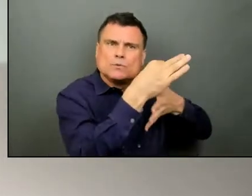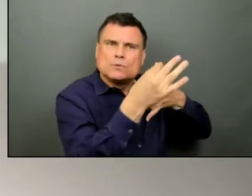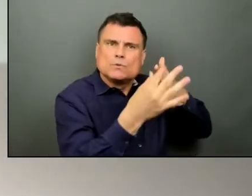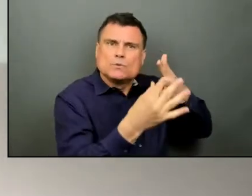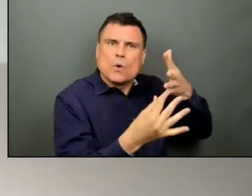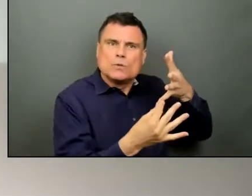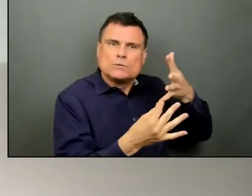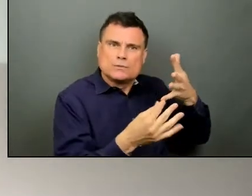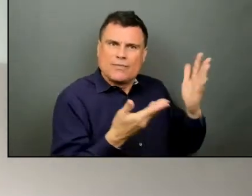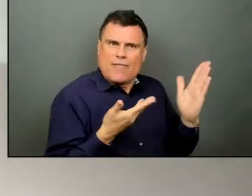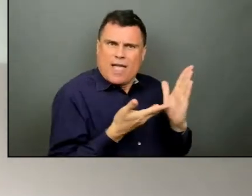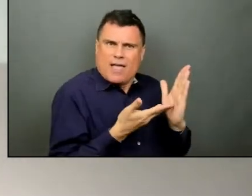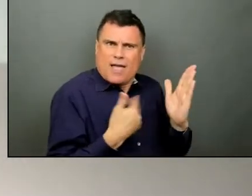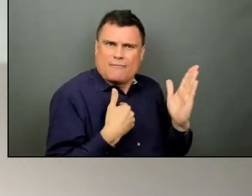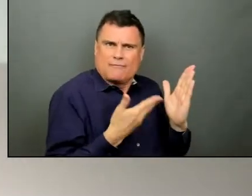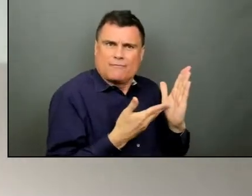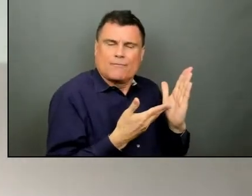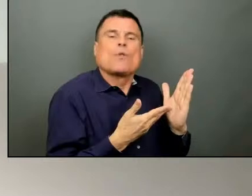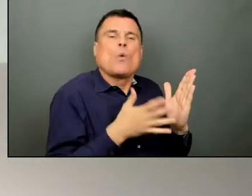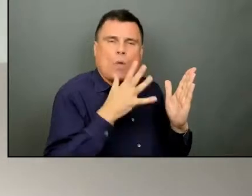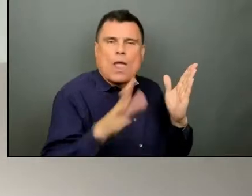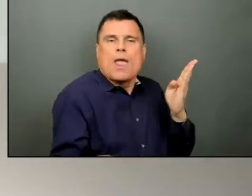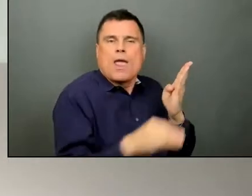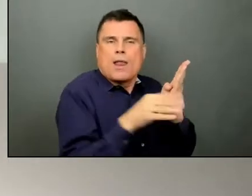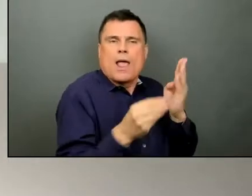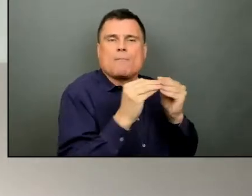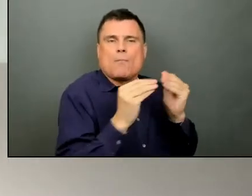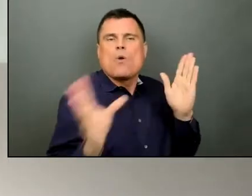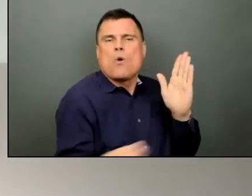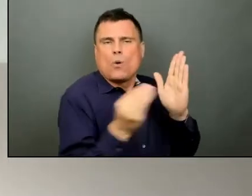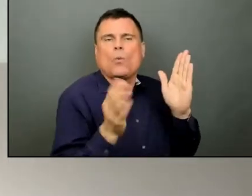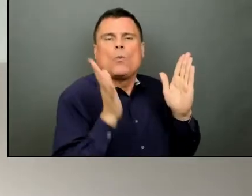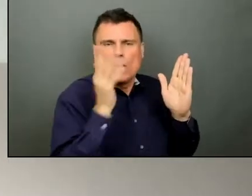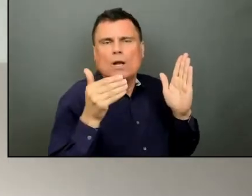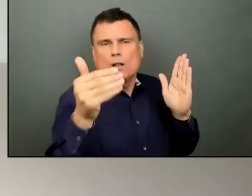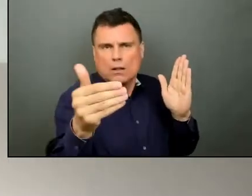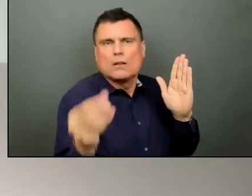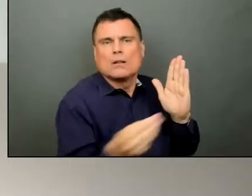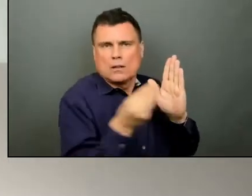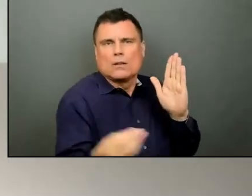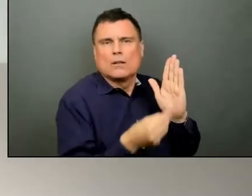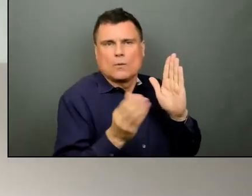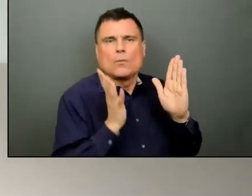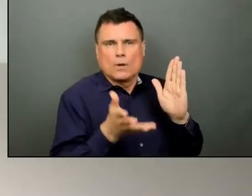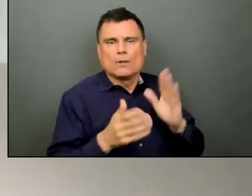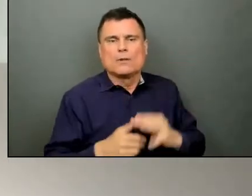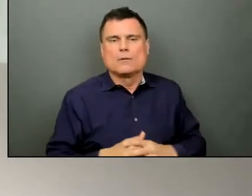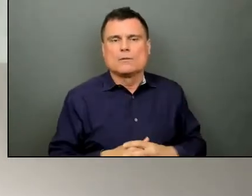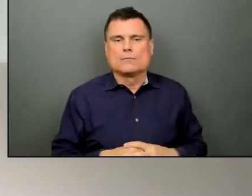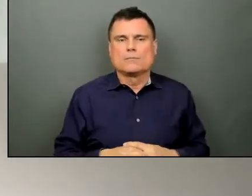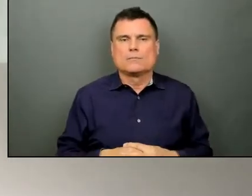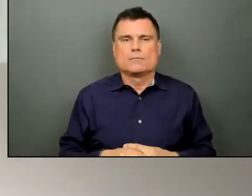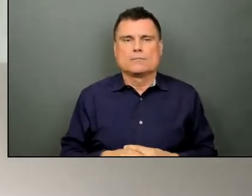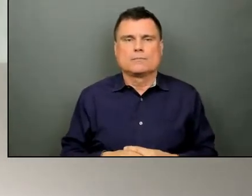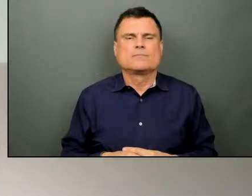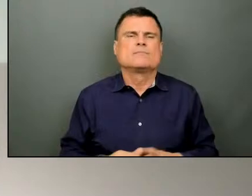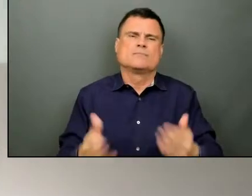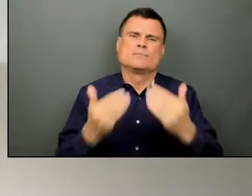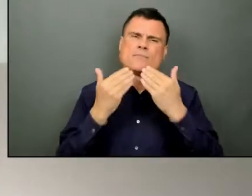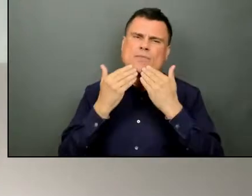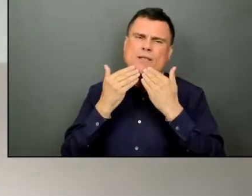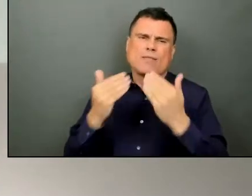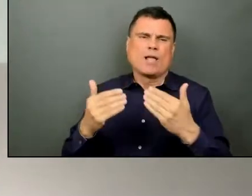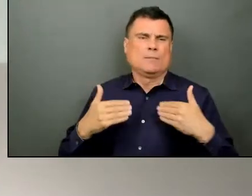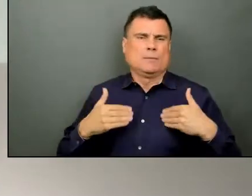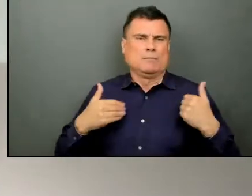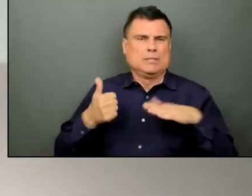years. So I just want to thank again the Ministry of Mental Health and Addictions, the Ministry of Health, the Ministry of Children